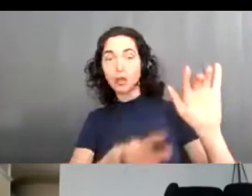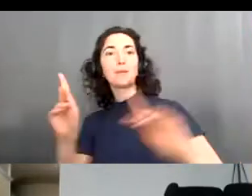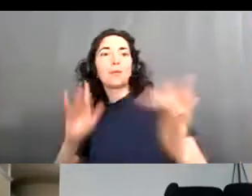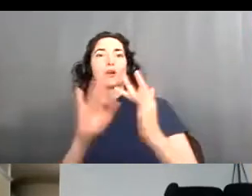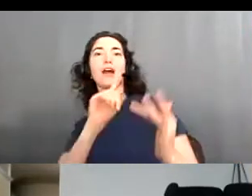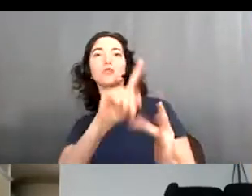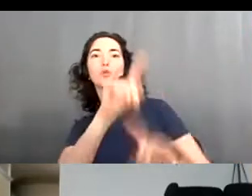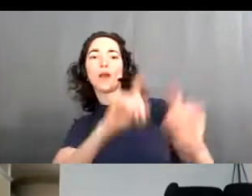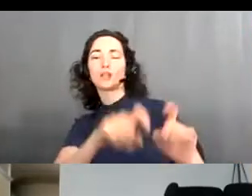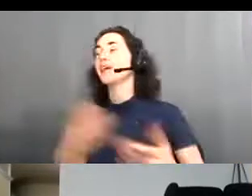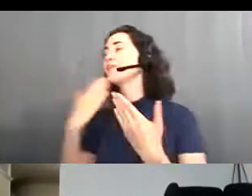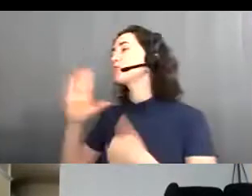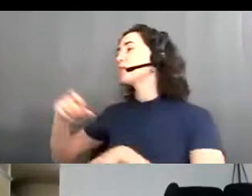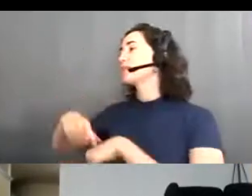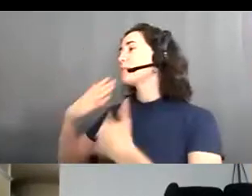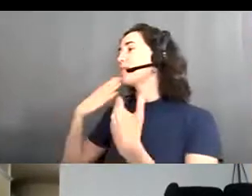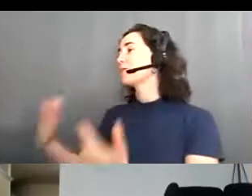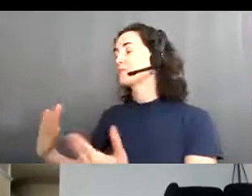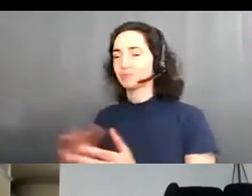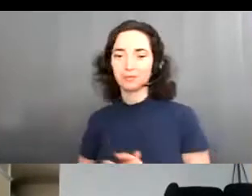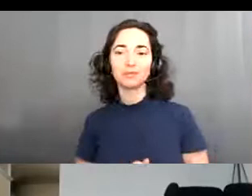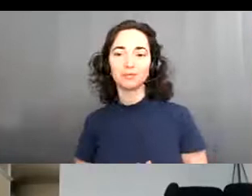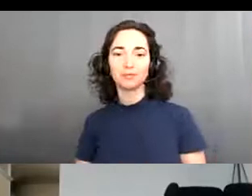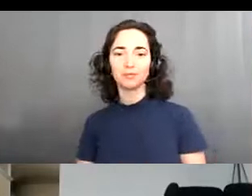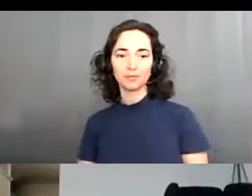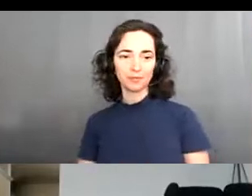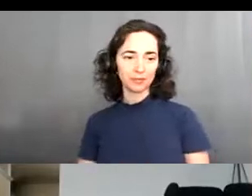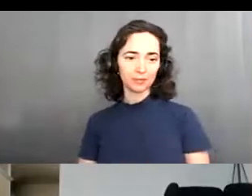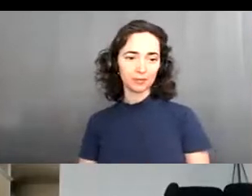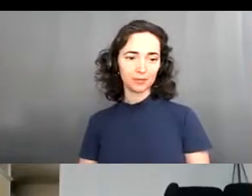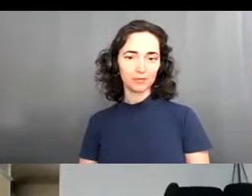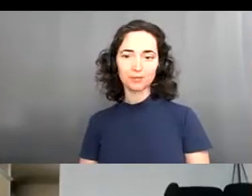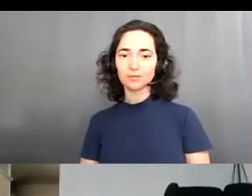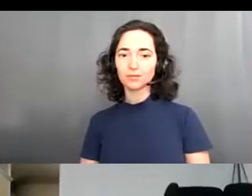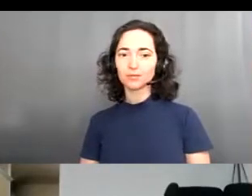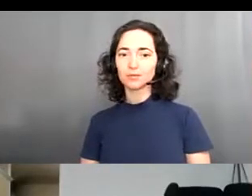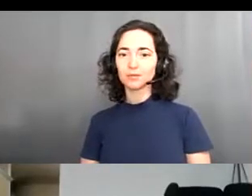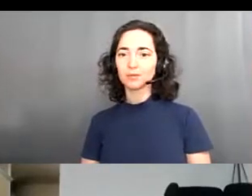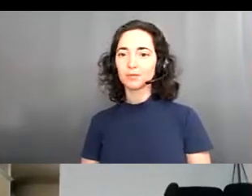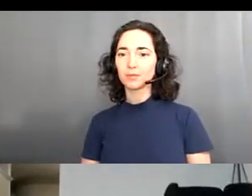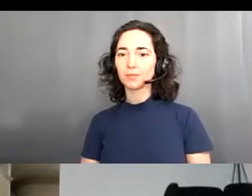Thank you for your time, everyone. Thank you all.